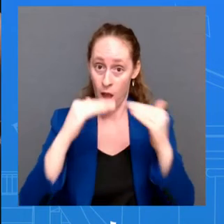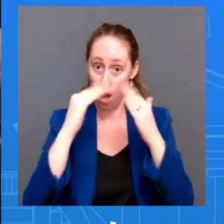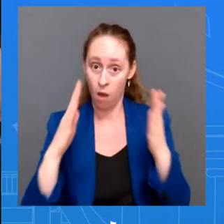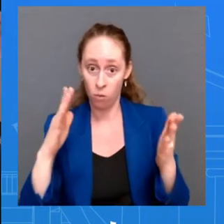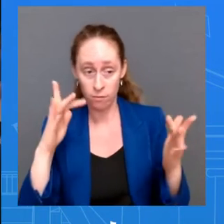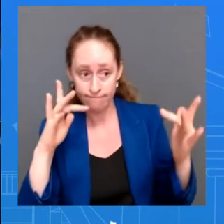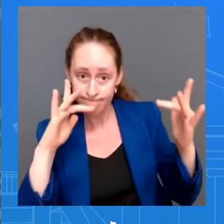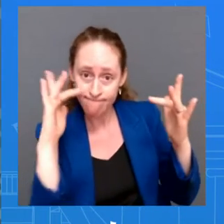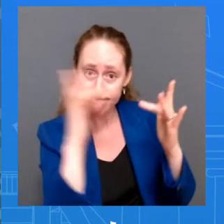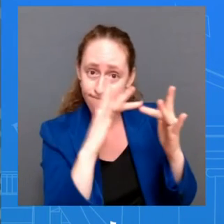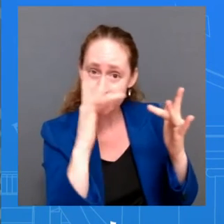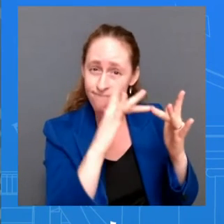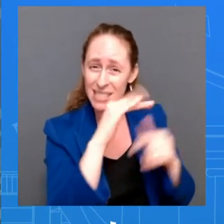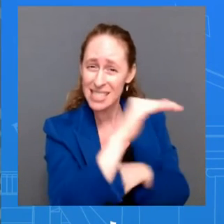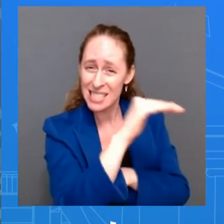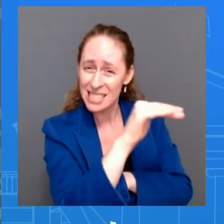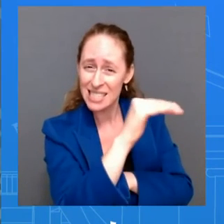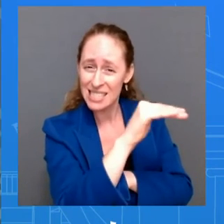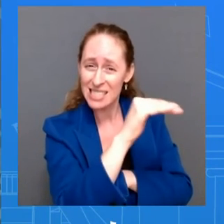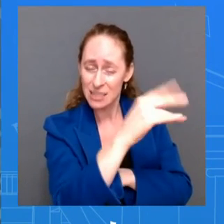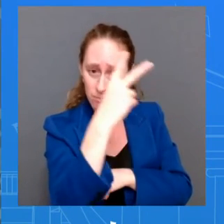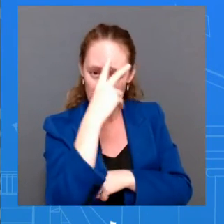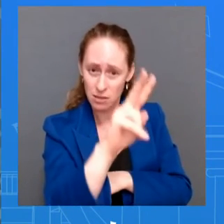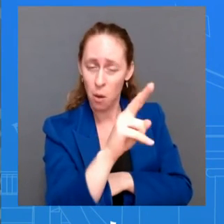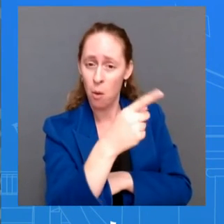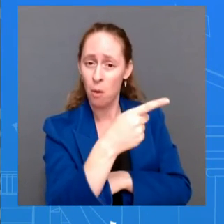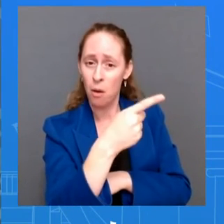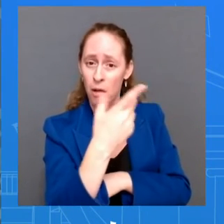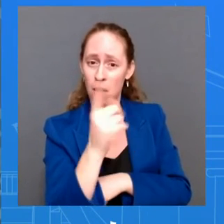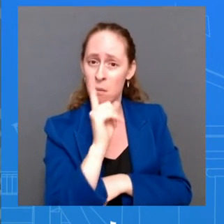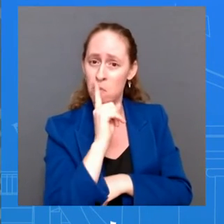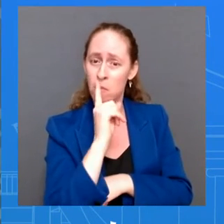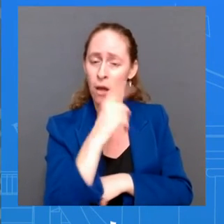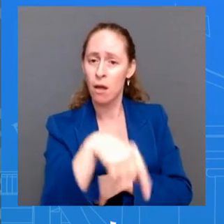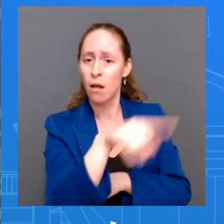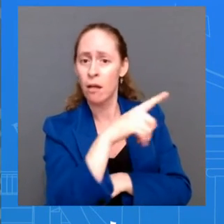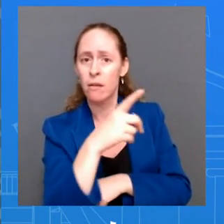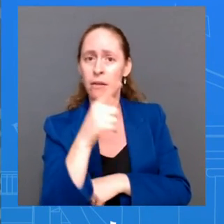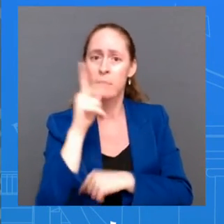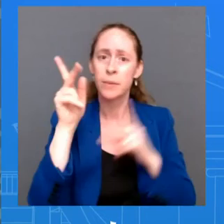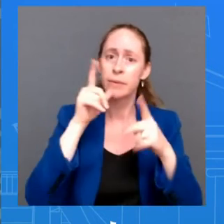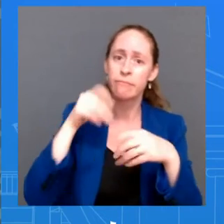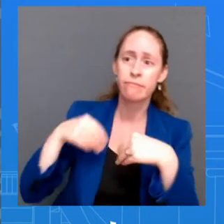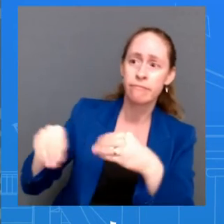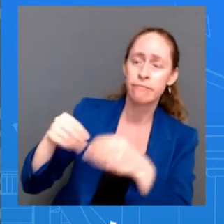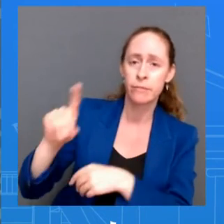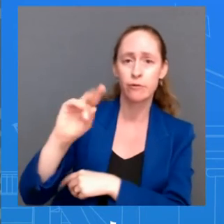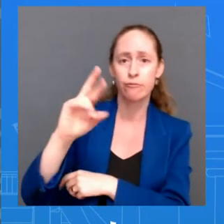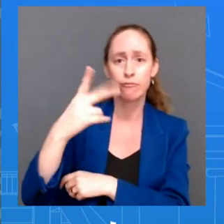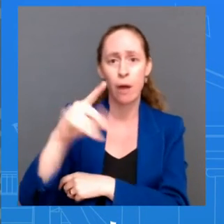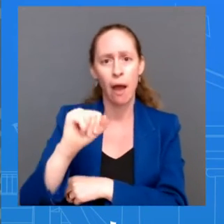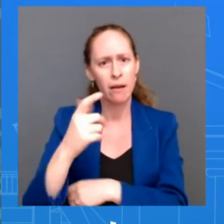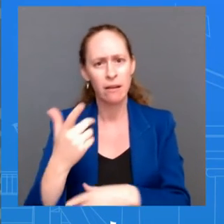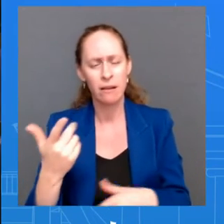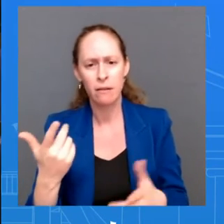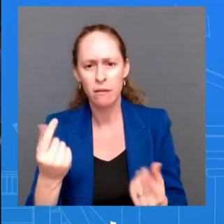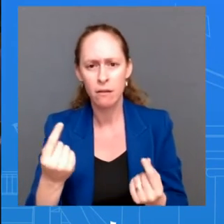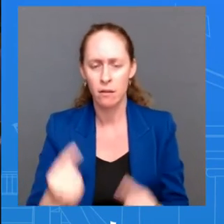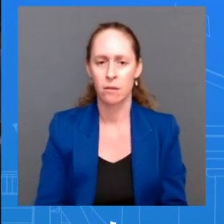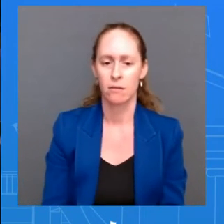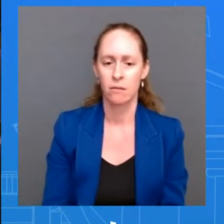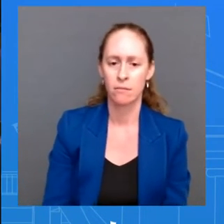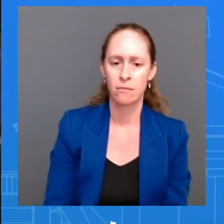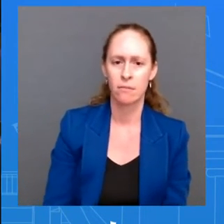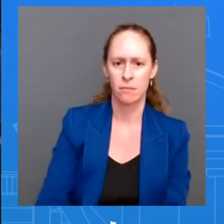So that is a law enforcement matter, so I would have to refer you to Department of Justice. I guess my question was